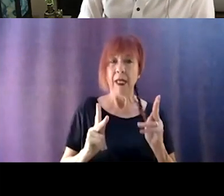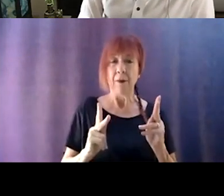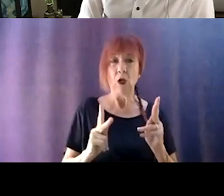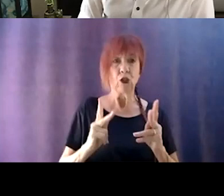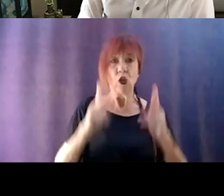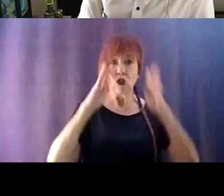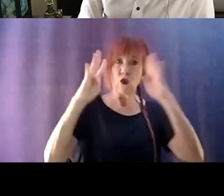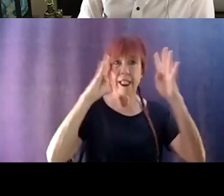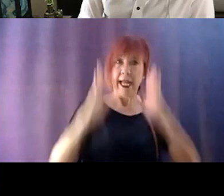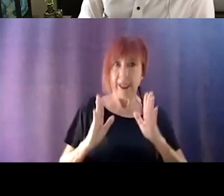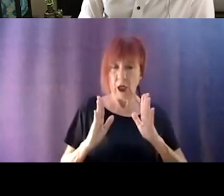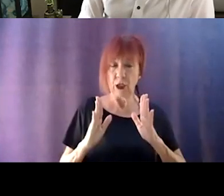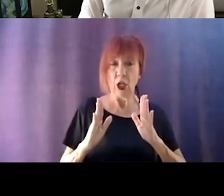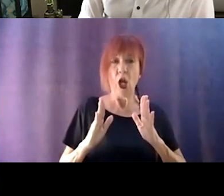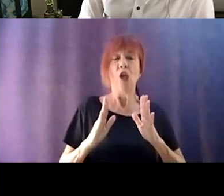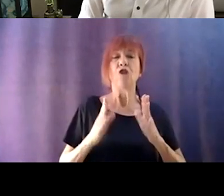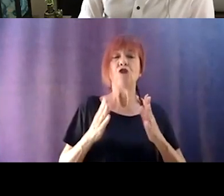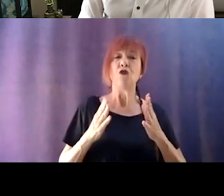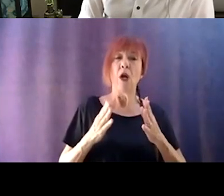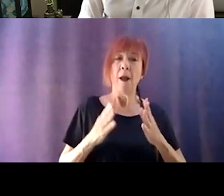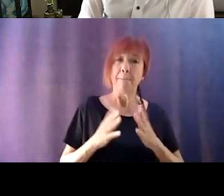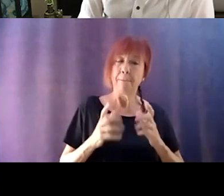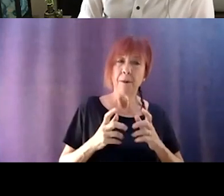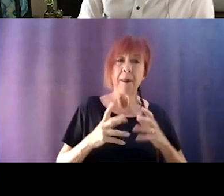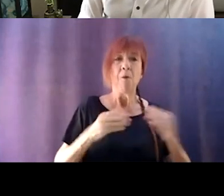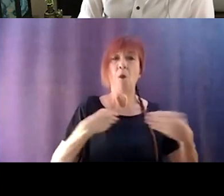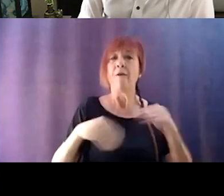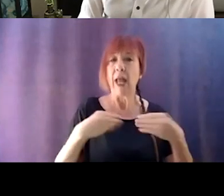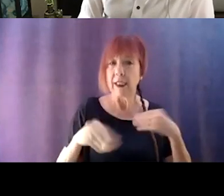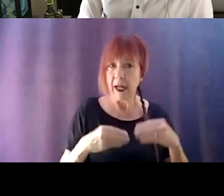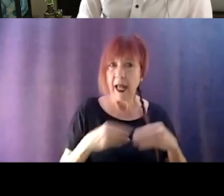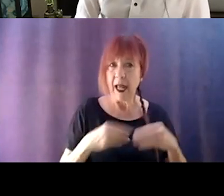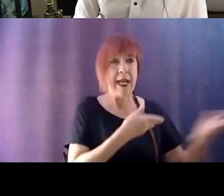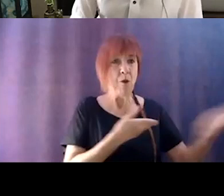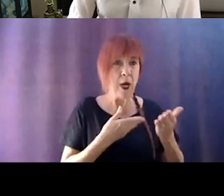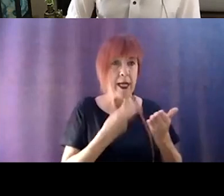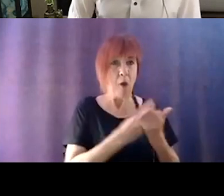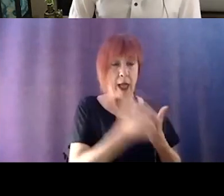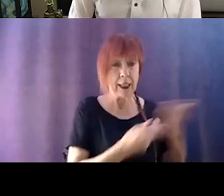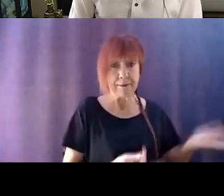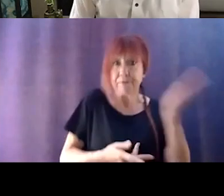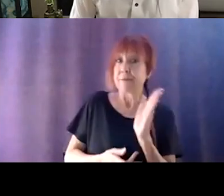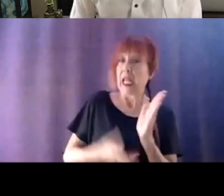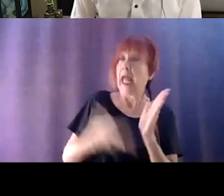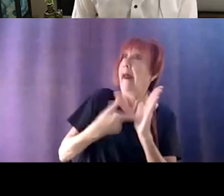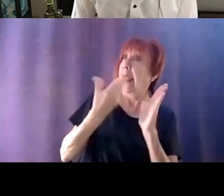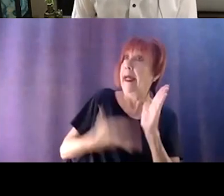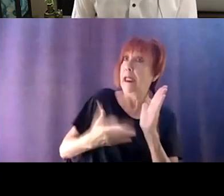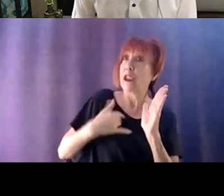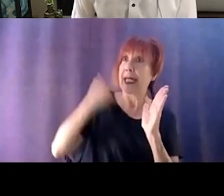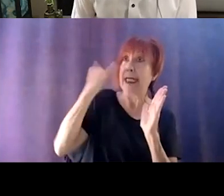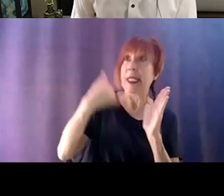creators to have more creative direction, because they're kind of bringing projects to us and saying, hey, here's an idea that